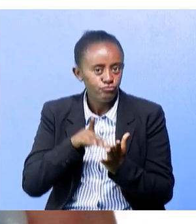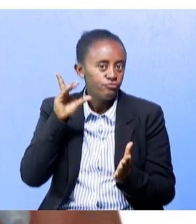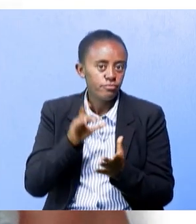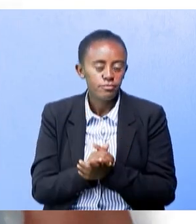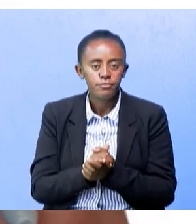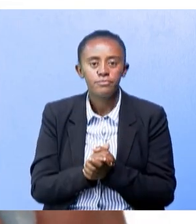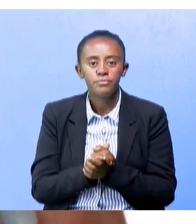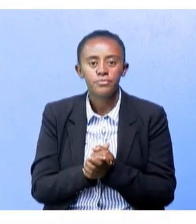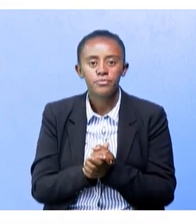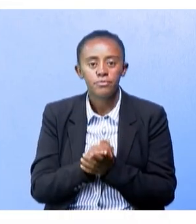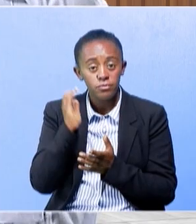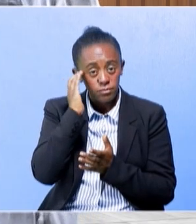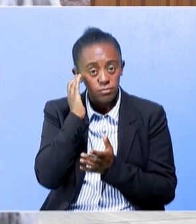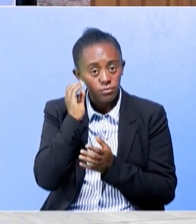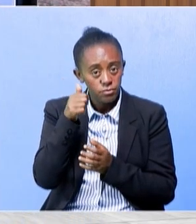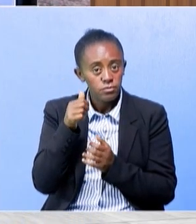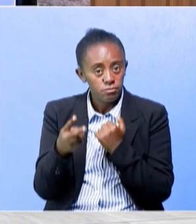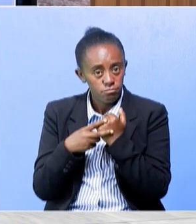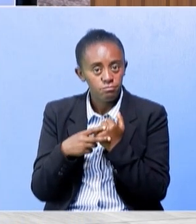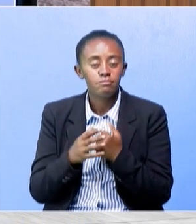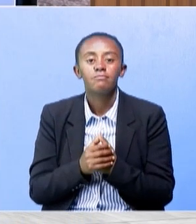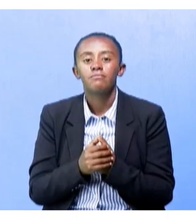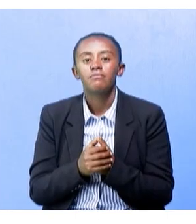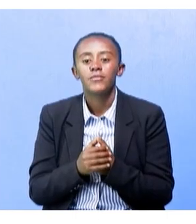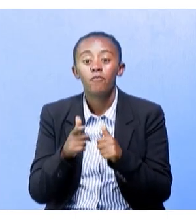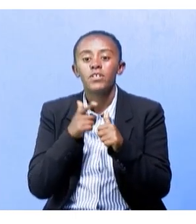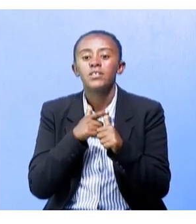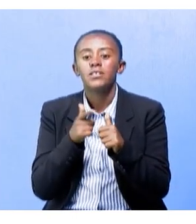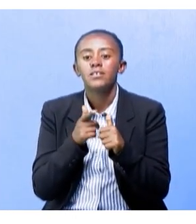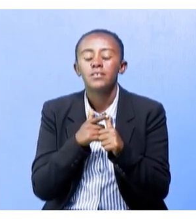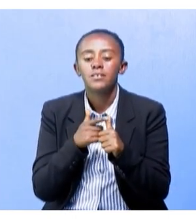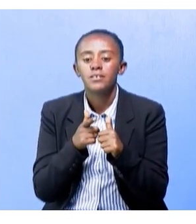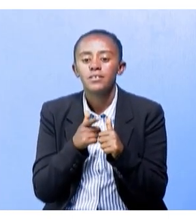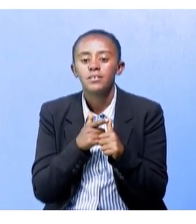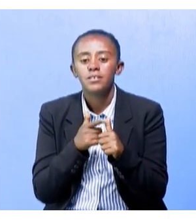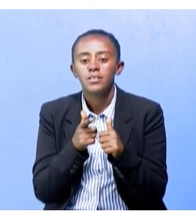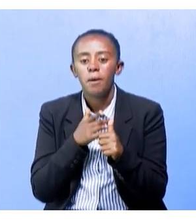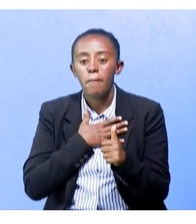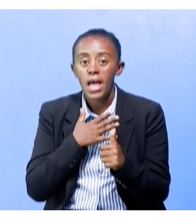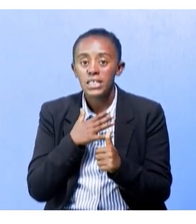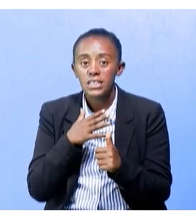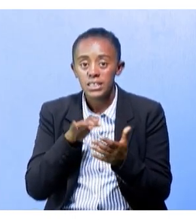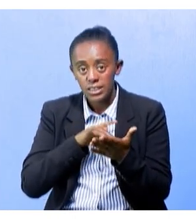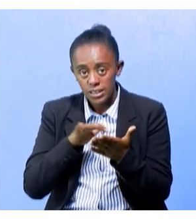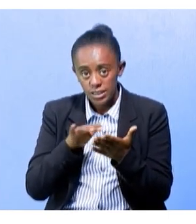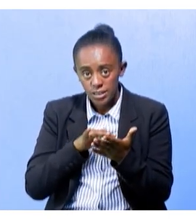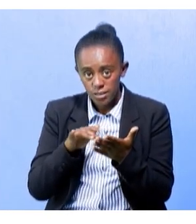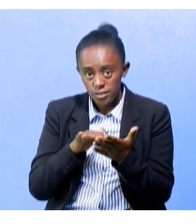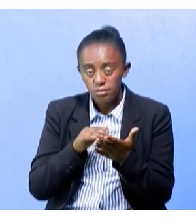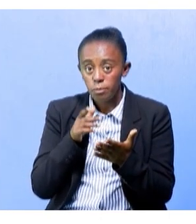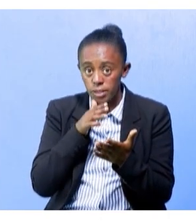Bear in your mind. What about the first one? This one is the cause.